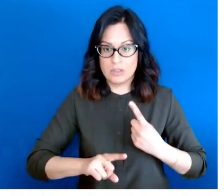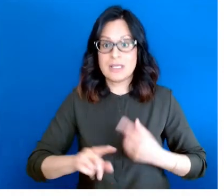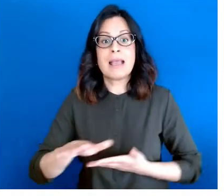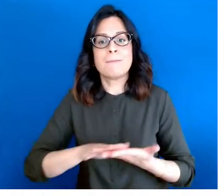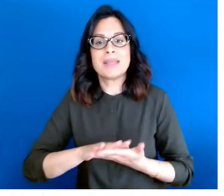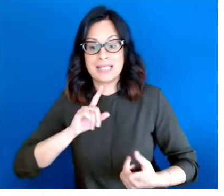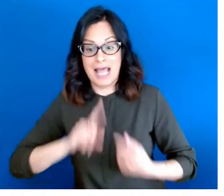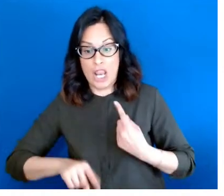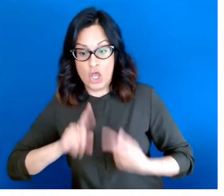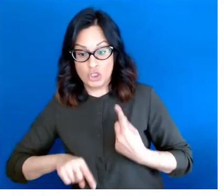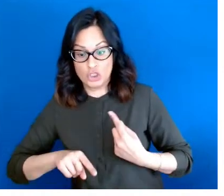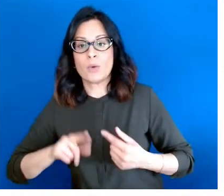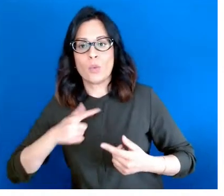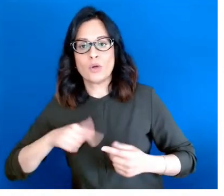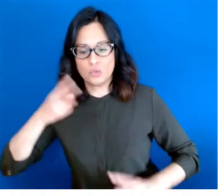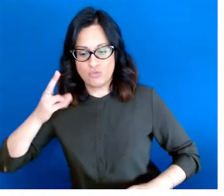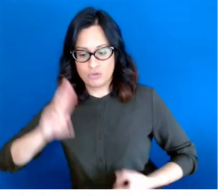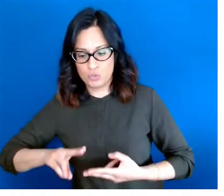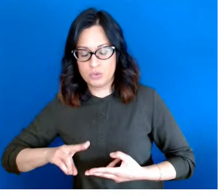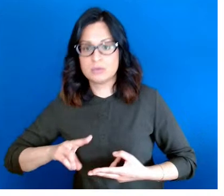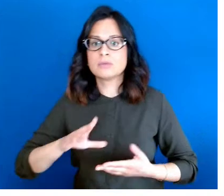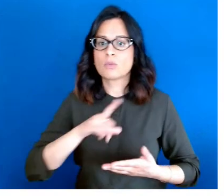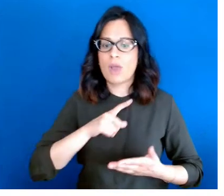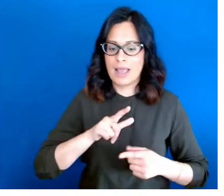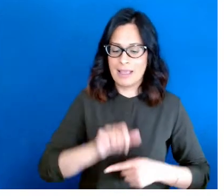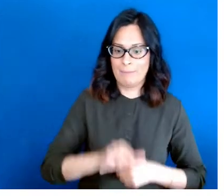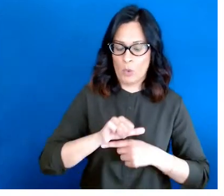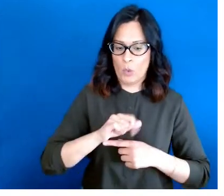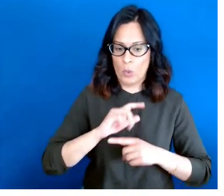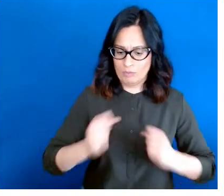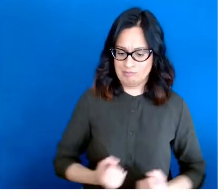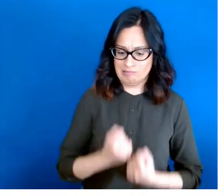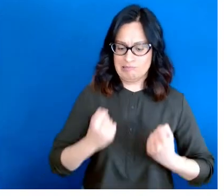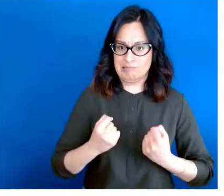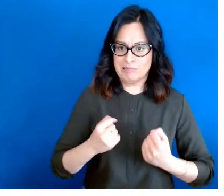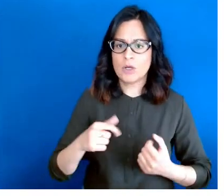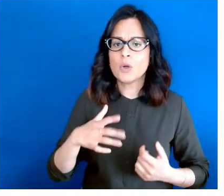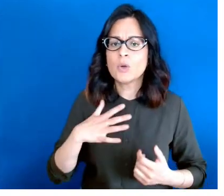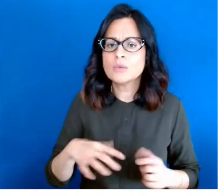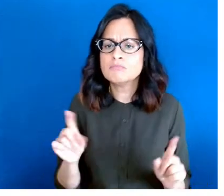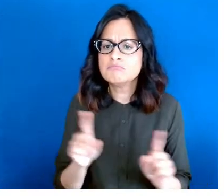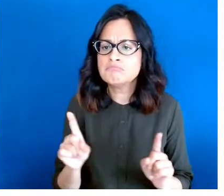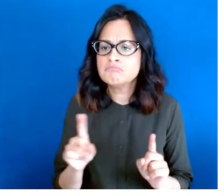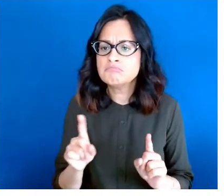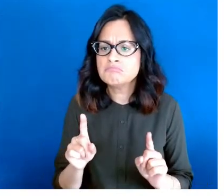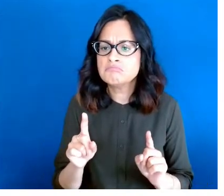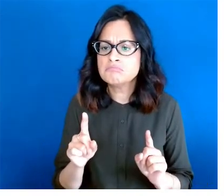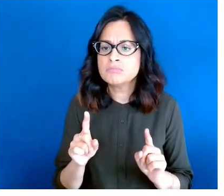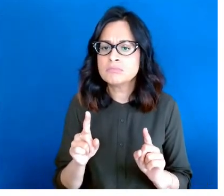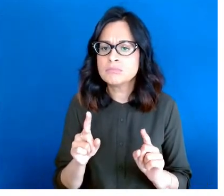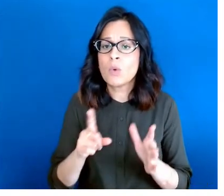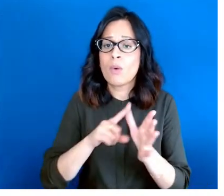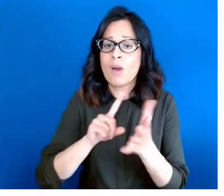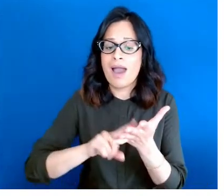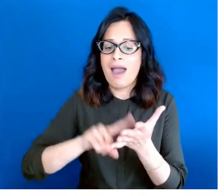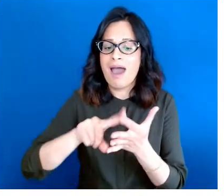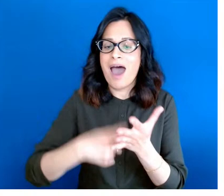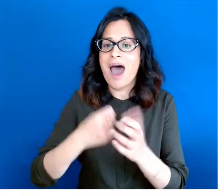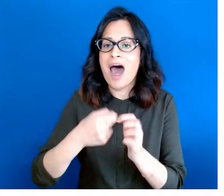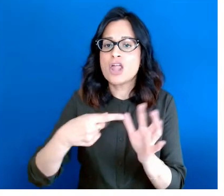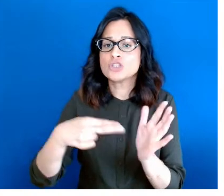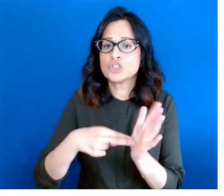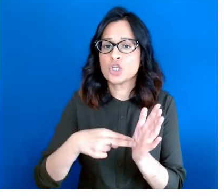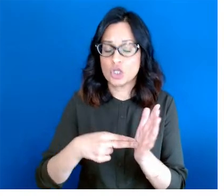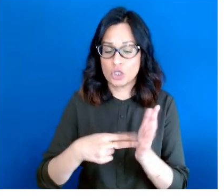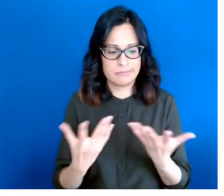response. So what you do is you apply an allergen to a place in the